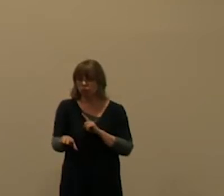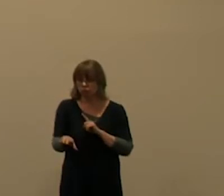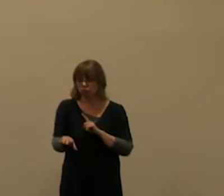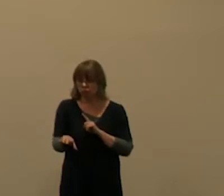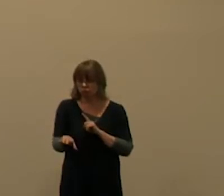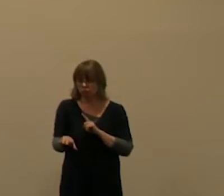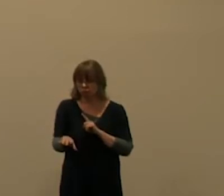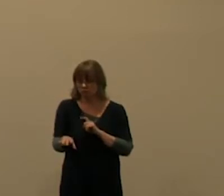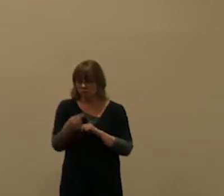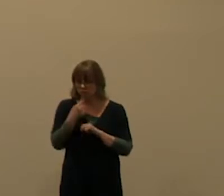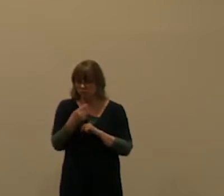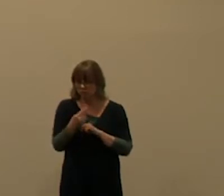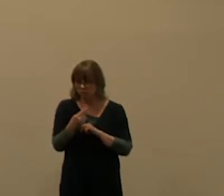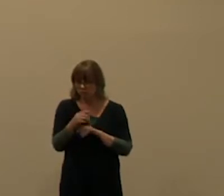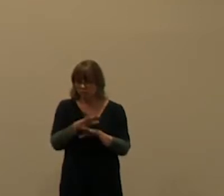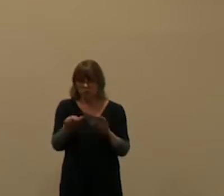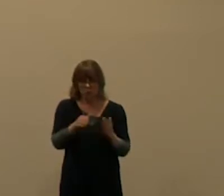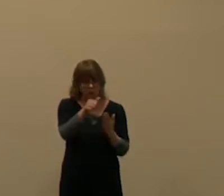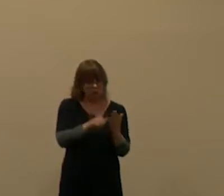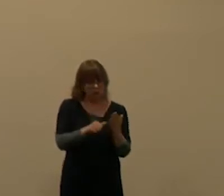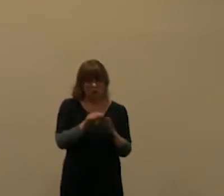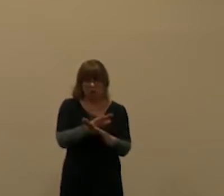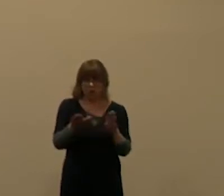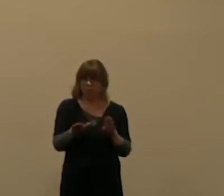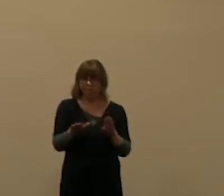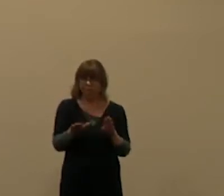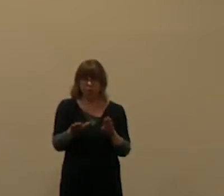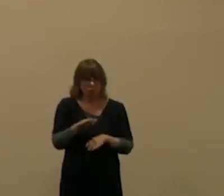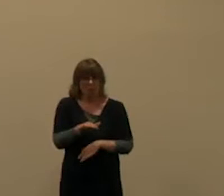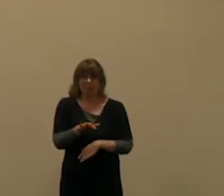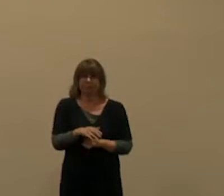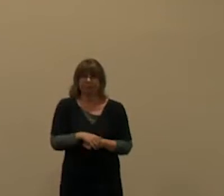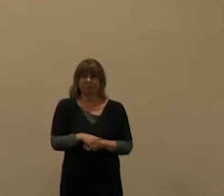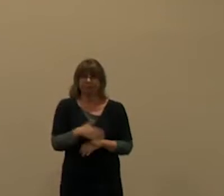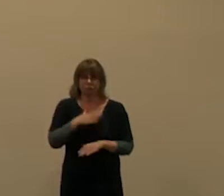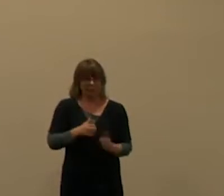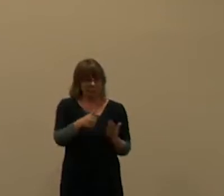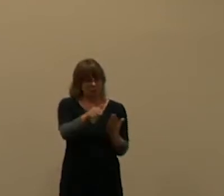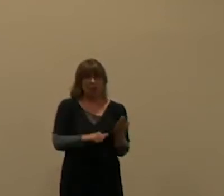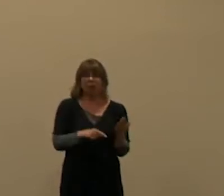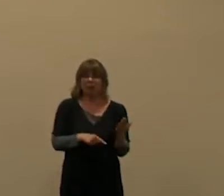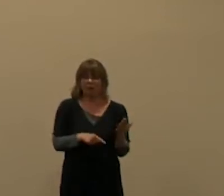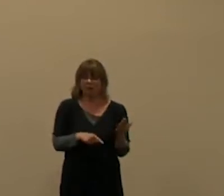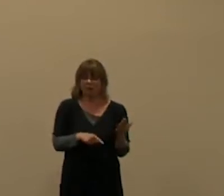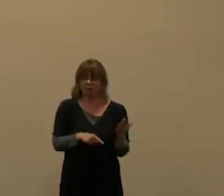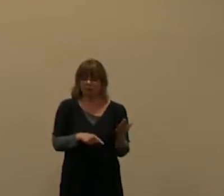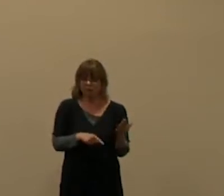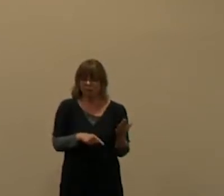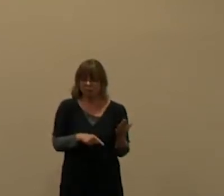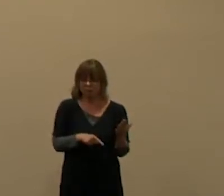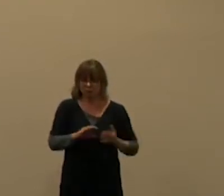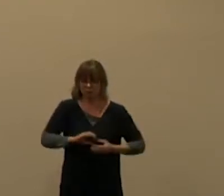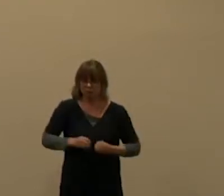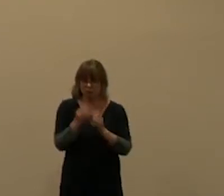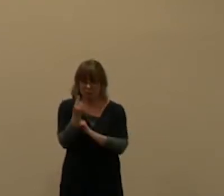nerve with me. She said, no agenda, no attenda. So make sure you've got a meeting agenda if you